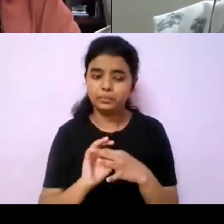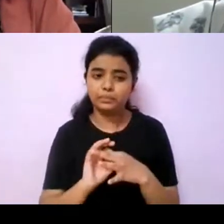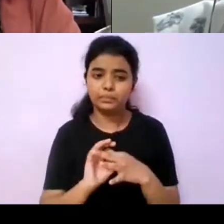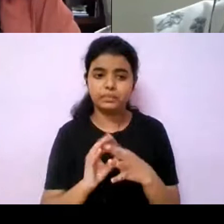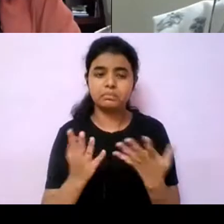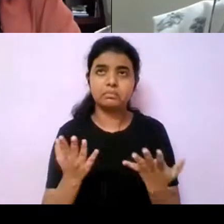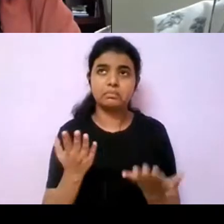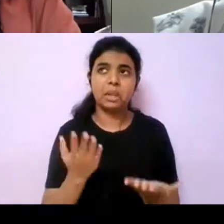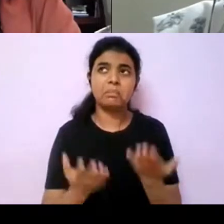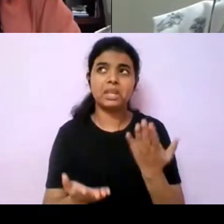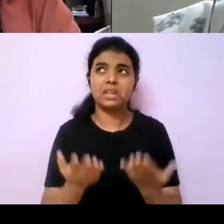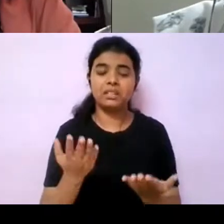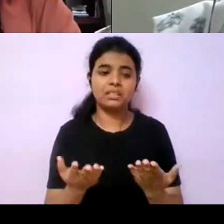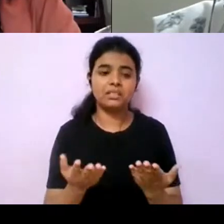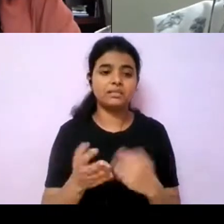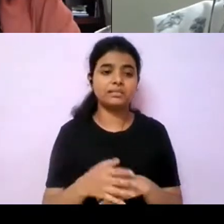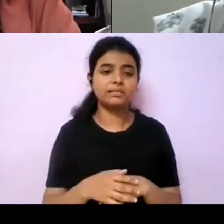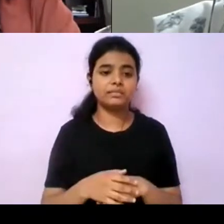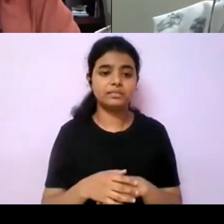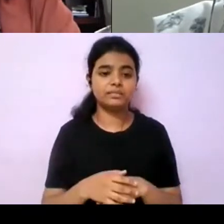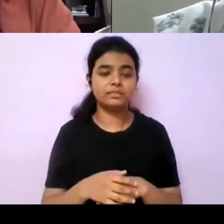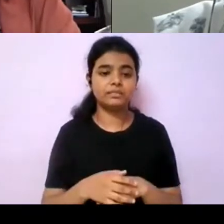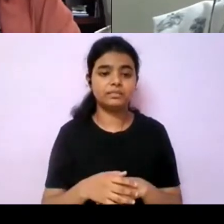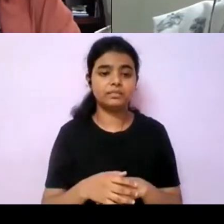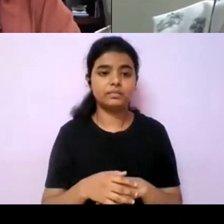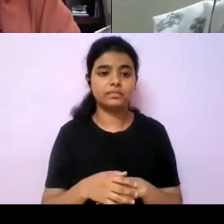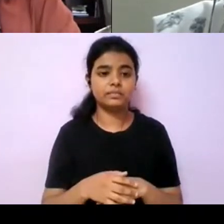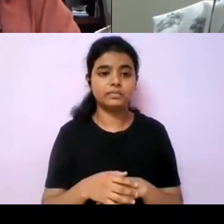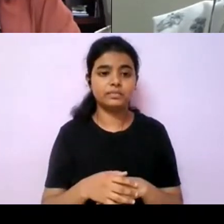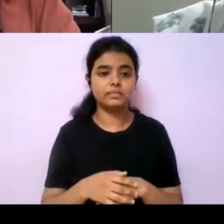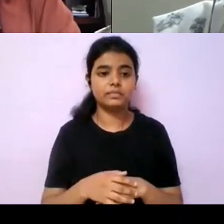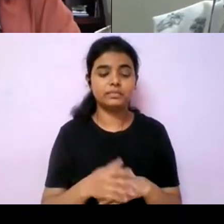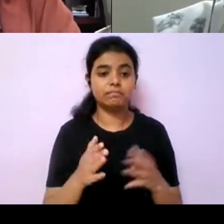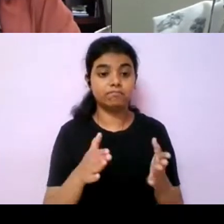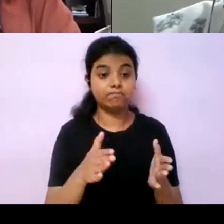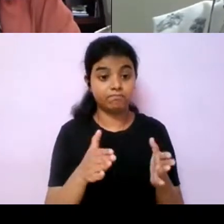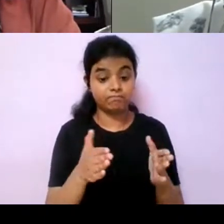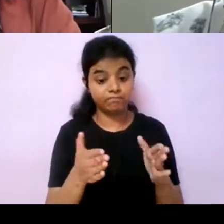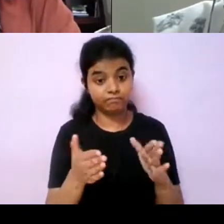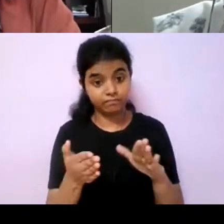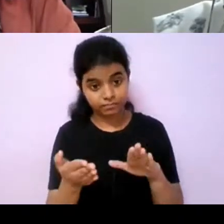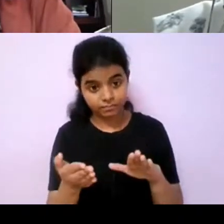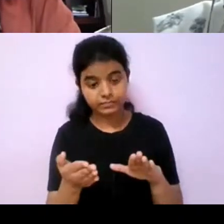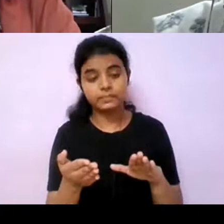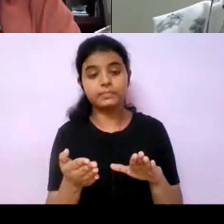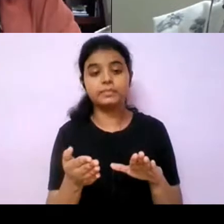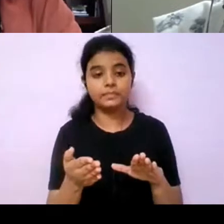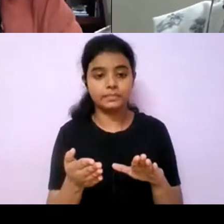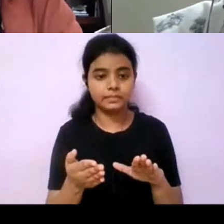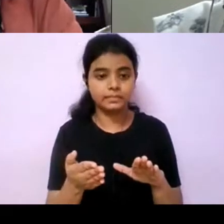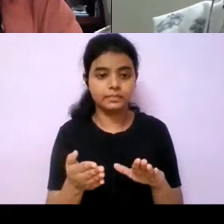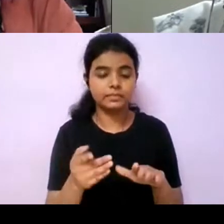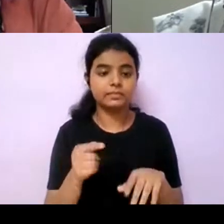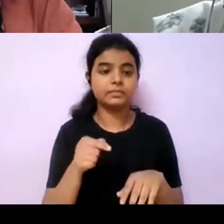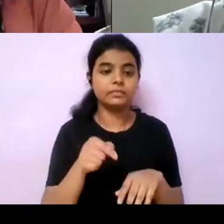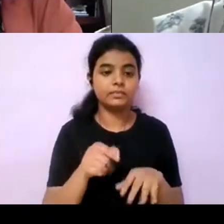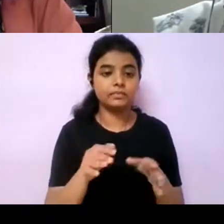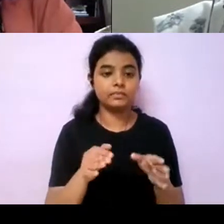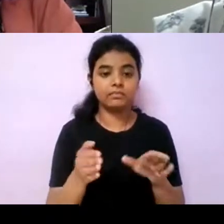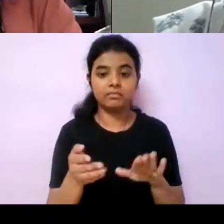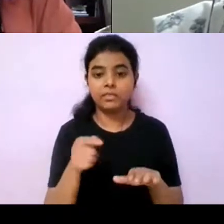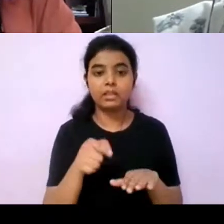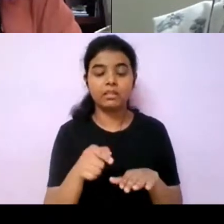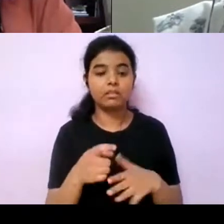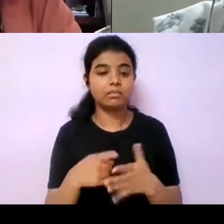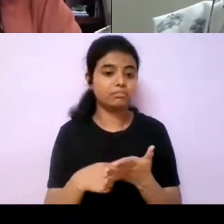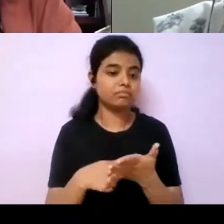Perhaps a death in which we're respected for the person we